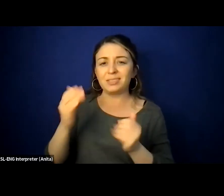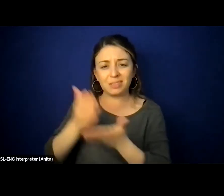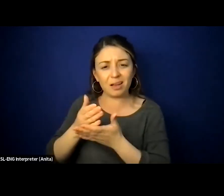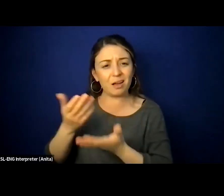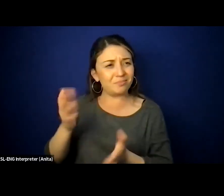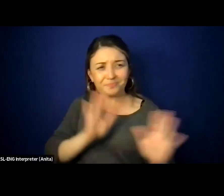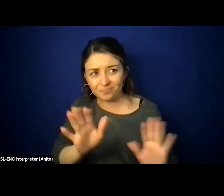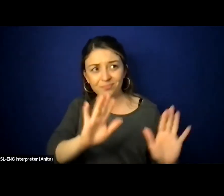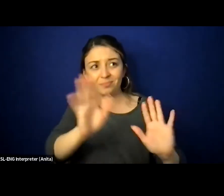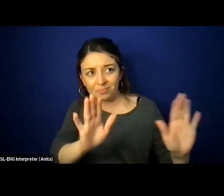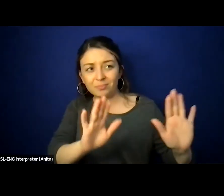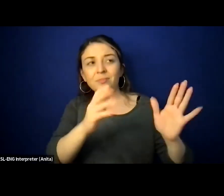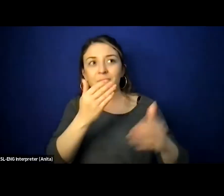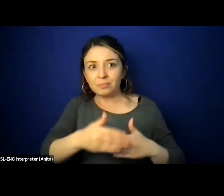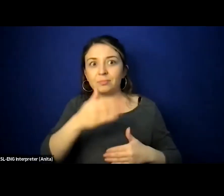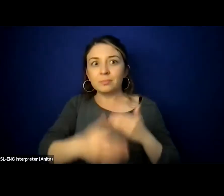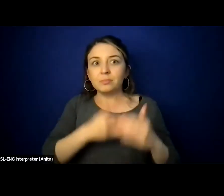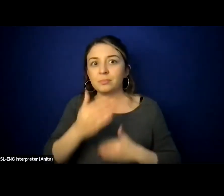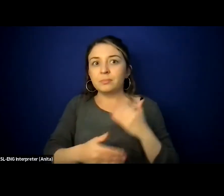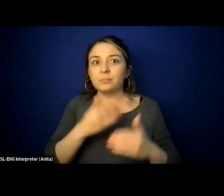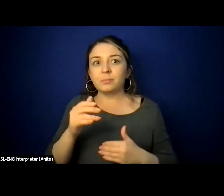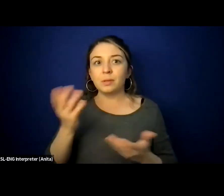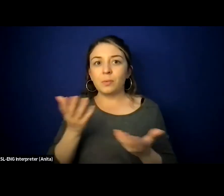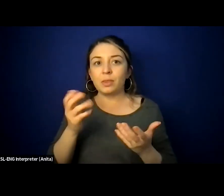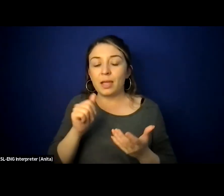that an Asian mom does,